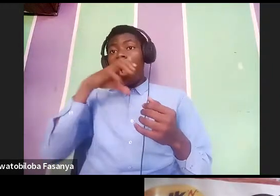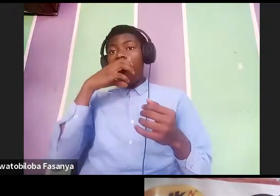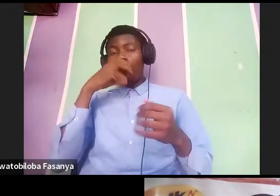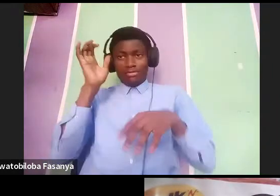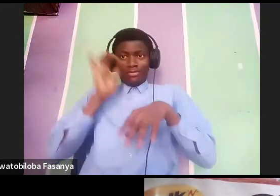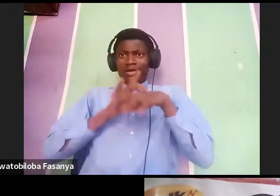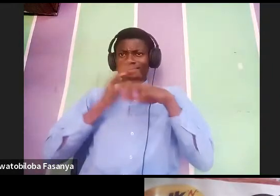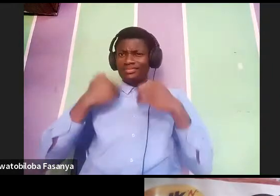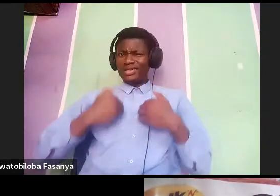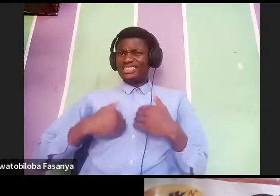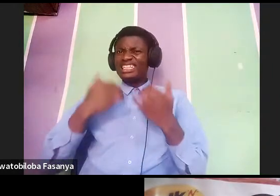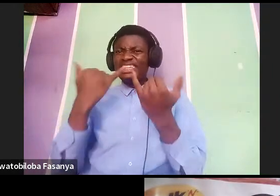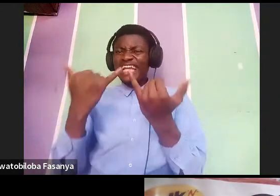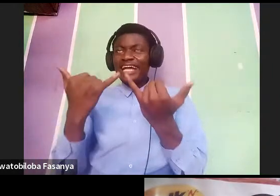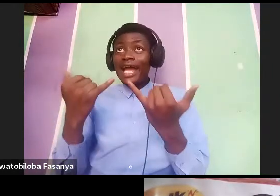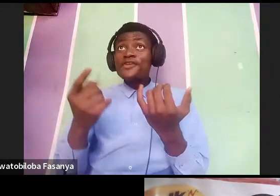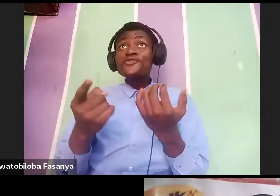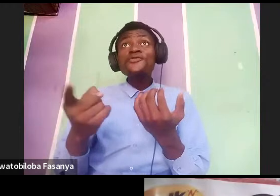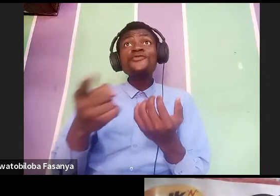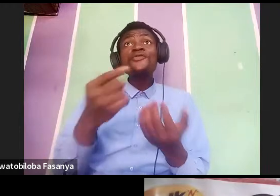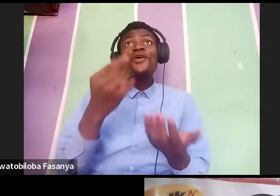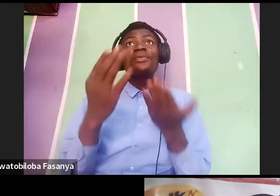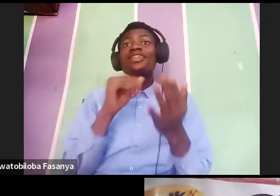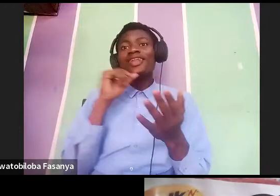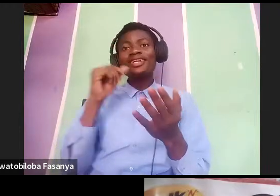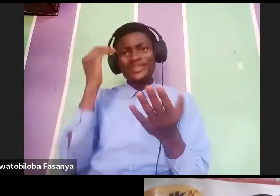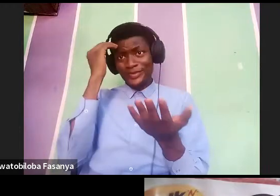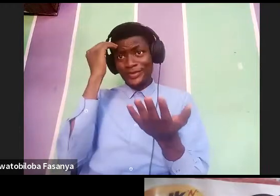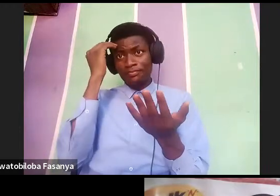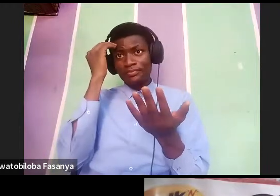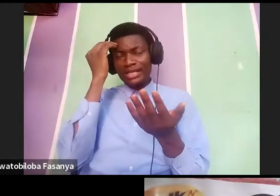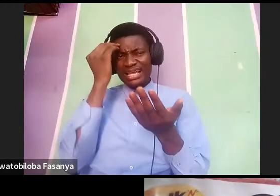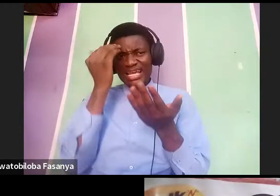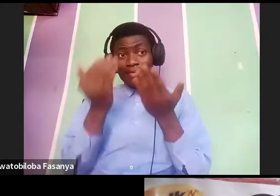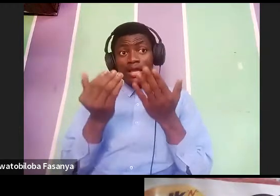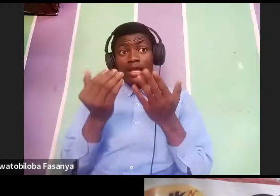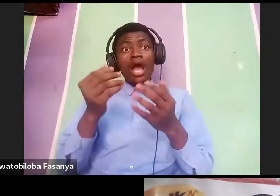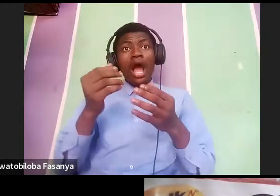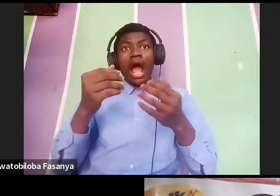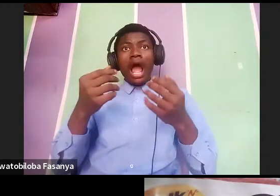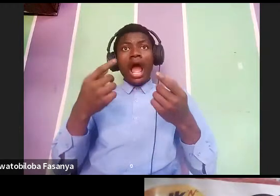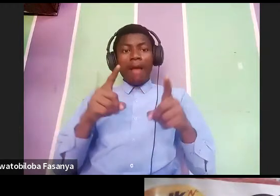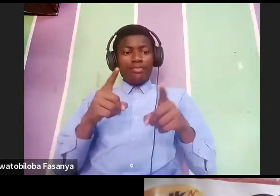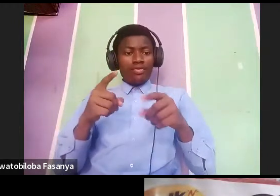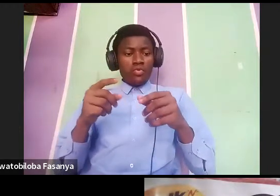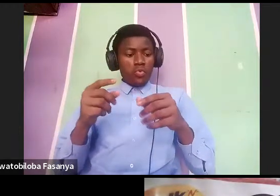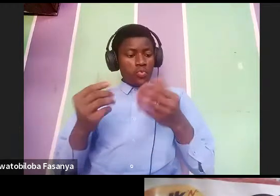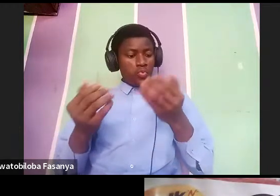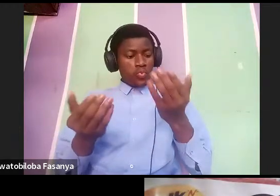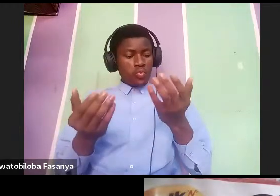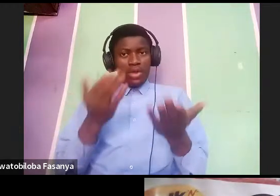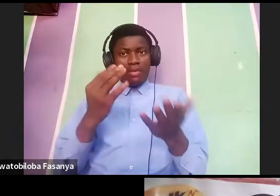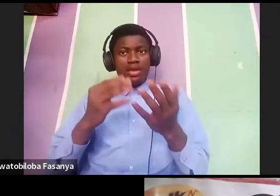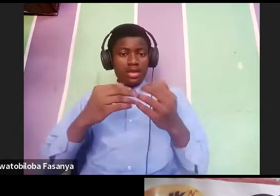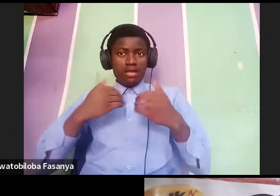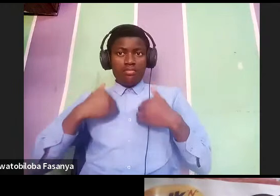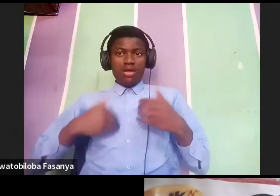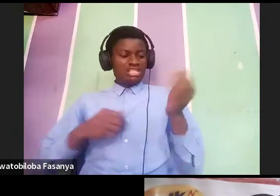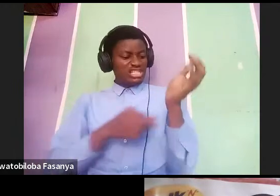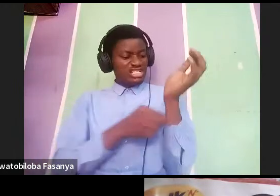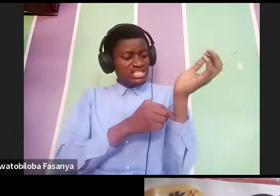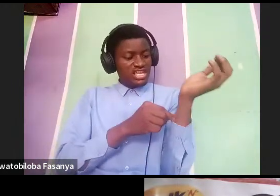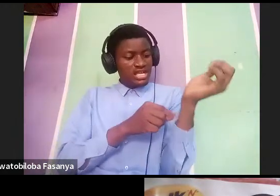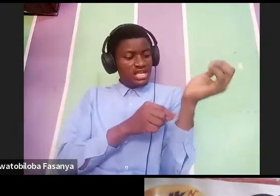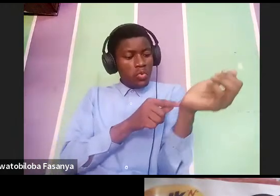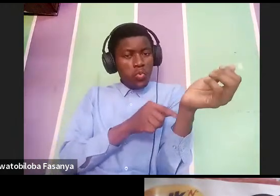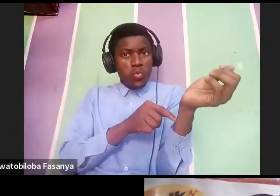could show over a few hours. In the sense that you get burnt and maybe the skin has not even peeled, but of course the skin is damaged and all those things,